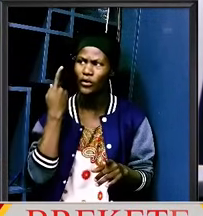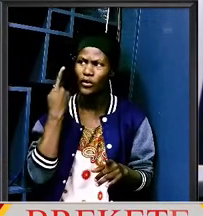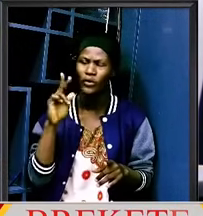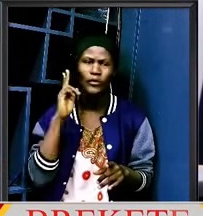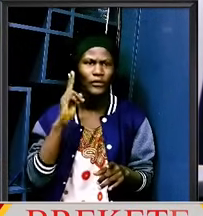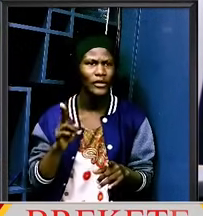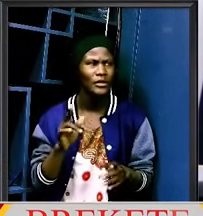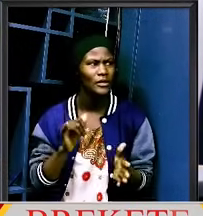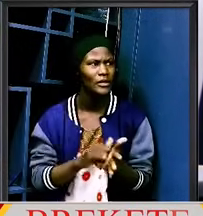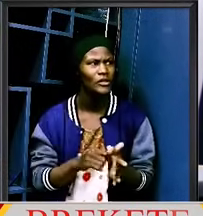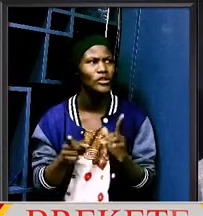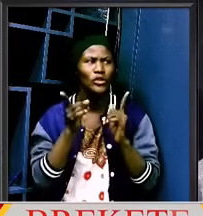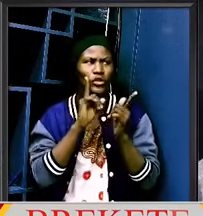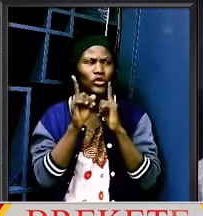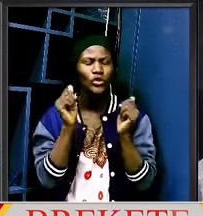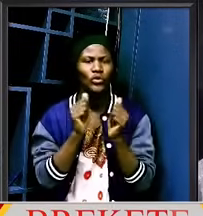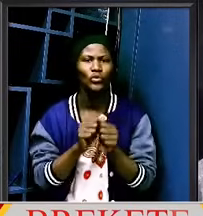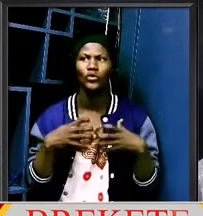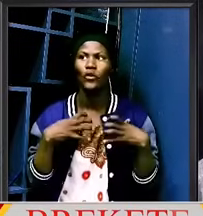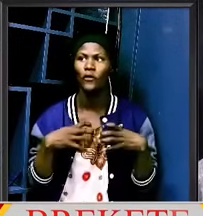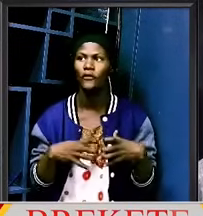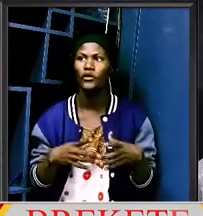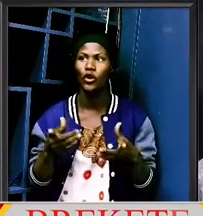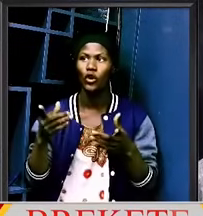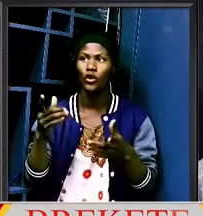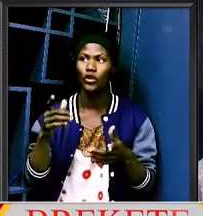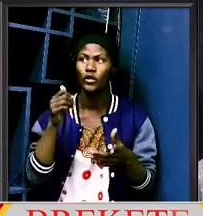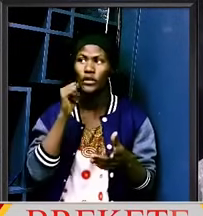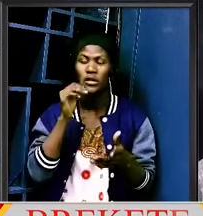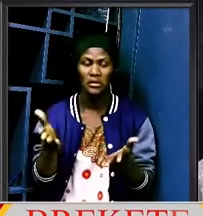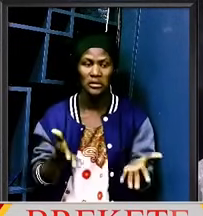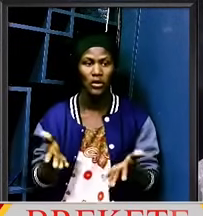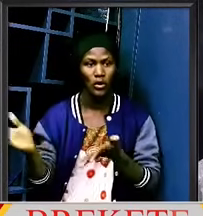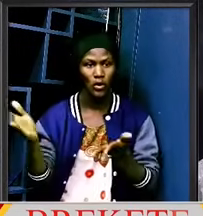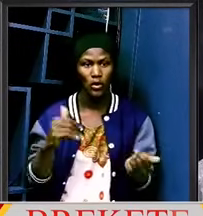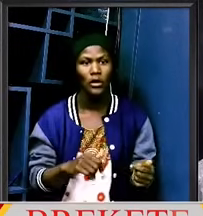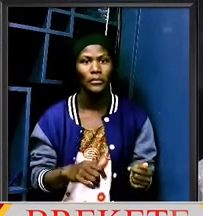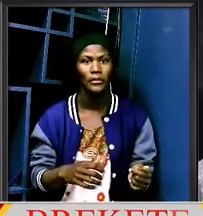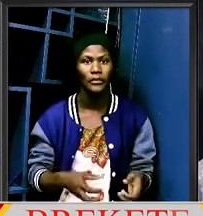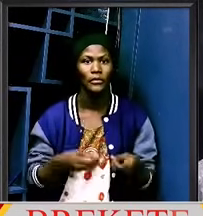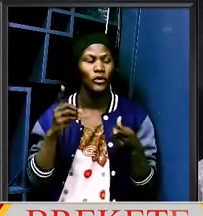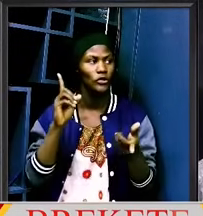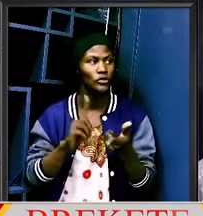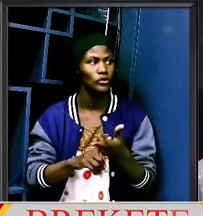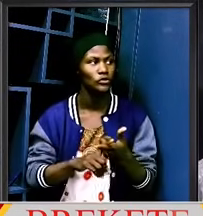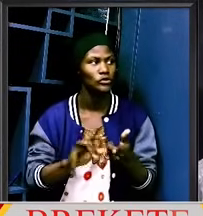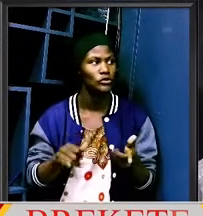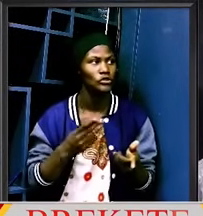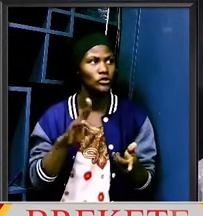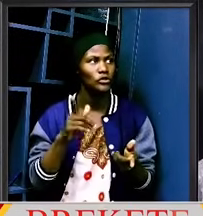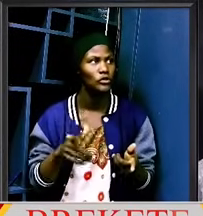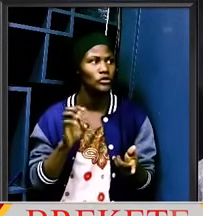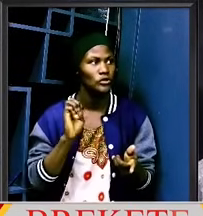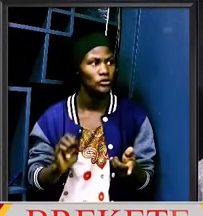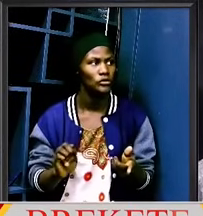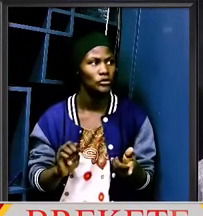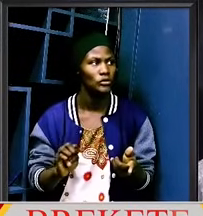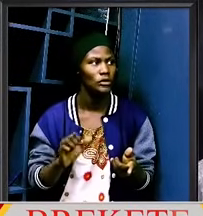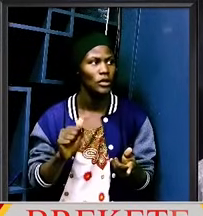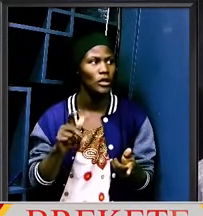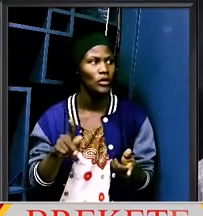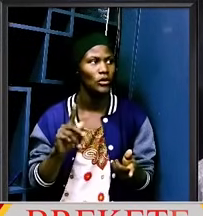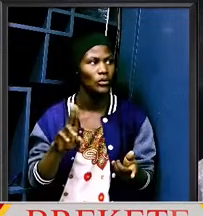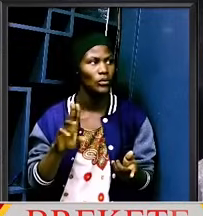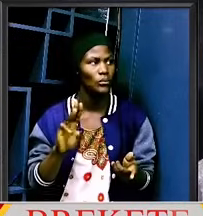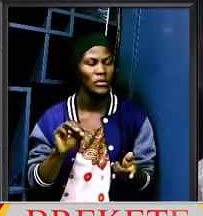where they talk with confidence, the girl is here. Come and take her to Judge Akume. Sorry, sir. I just hope, say, shame no go catch